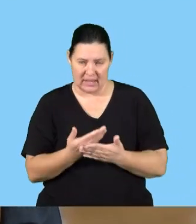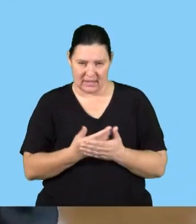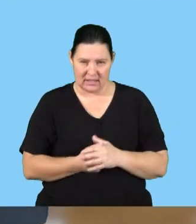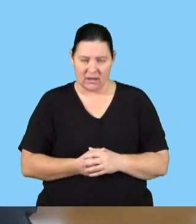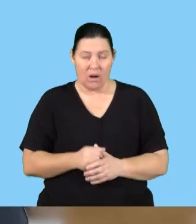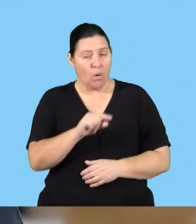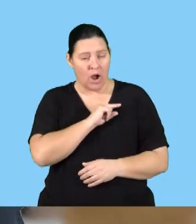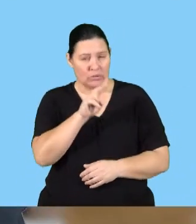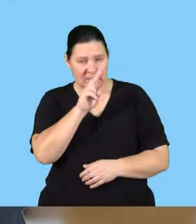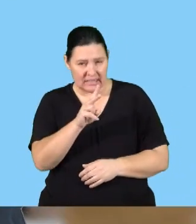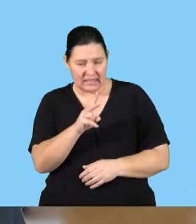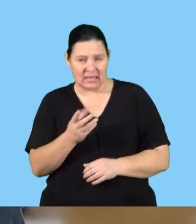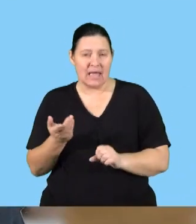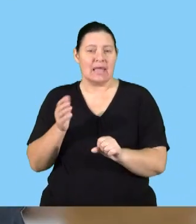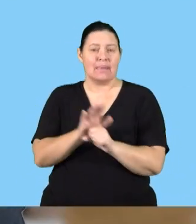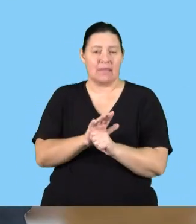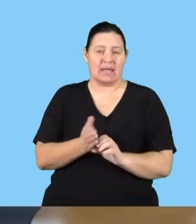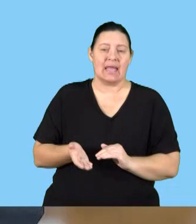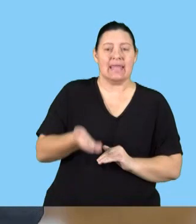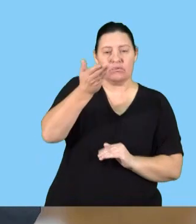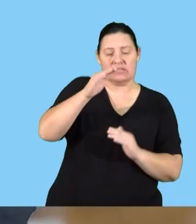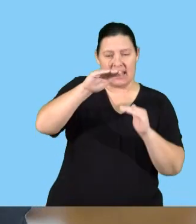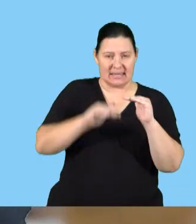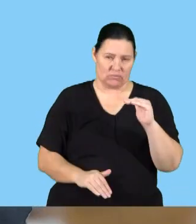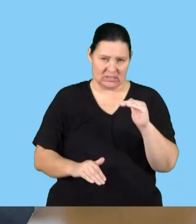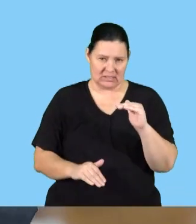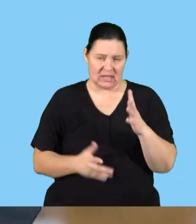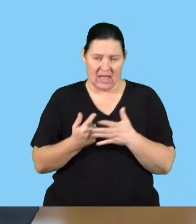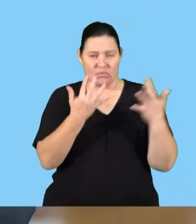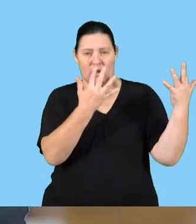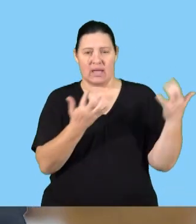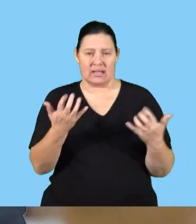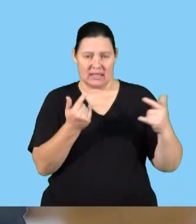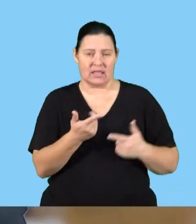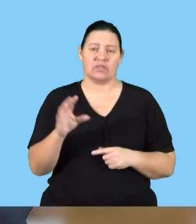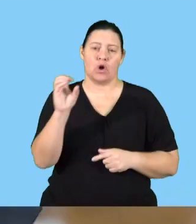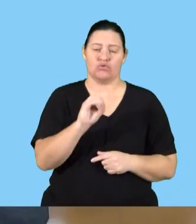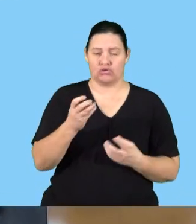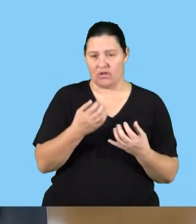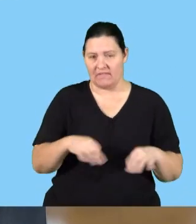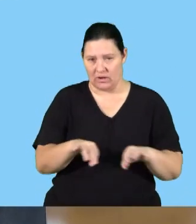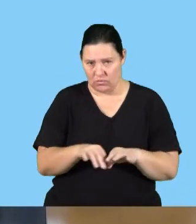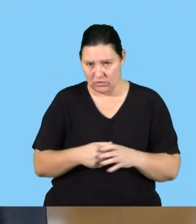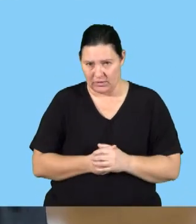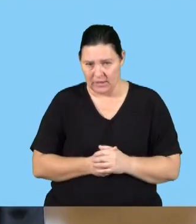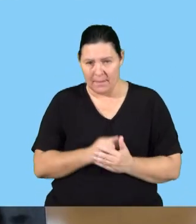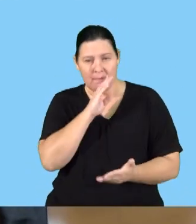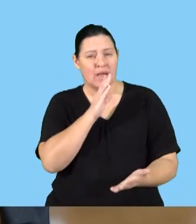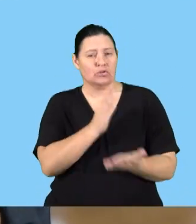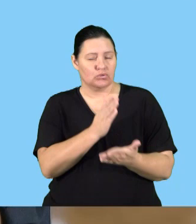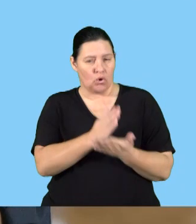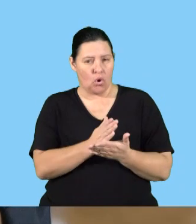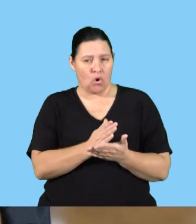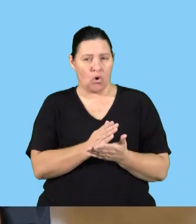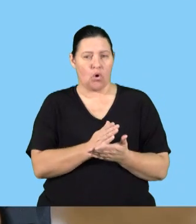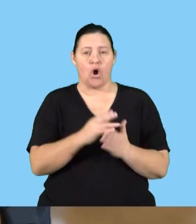calculation, because you can see the impact of increase and decrease as we calculate the original value. So make